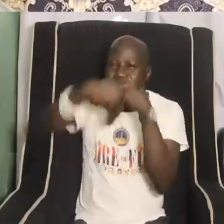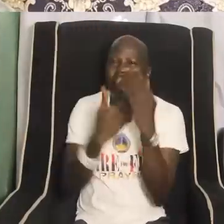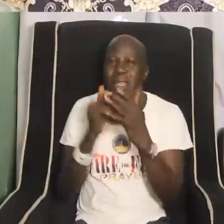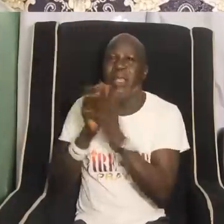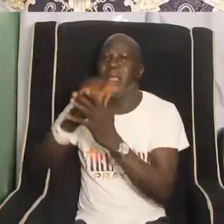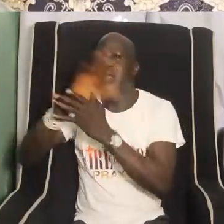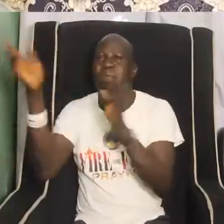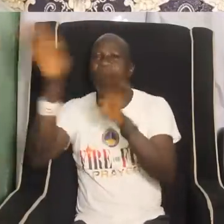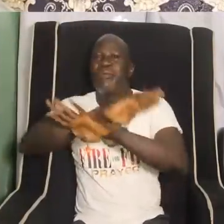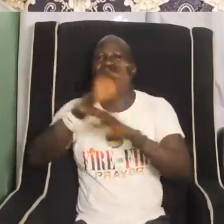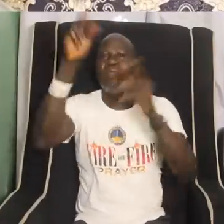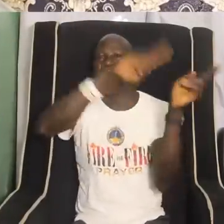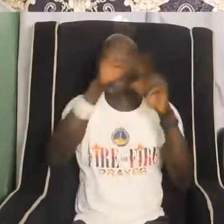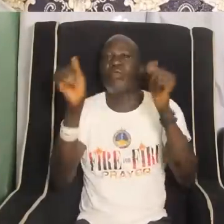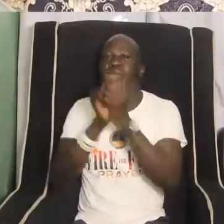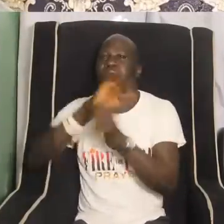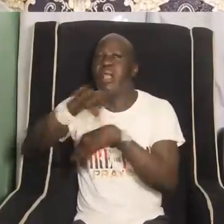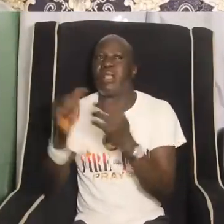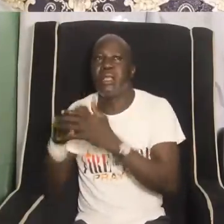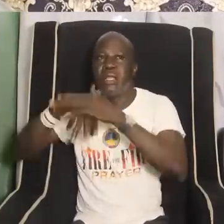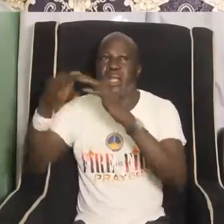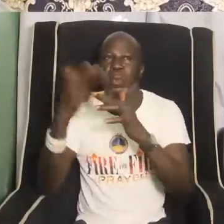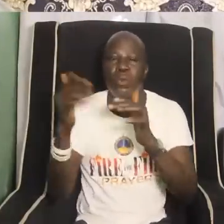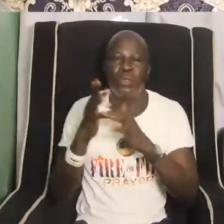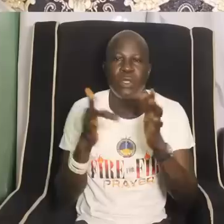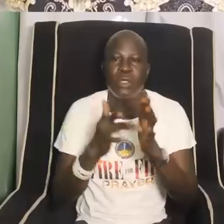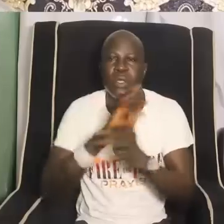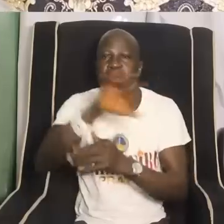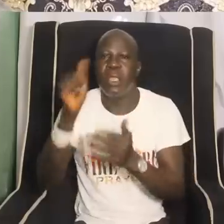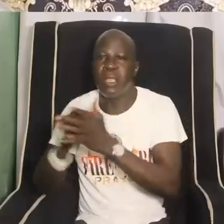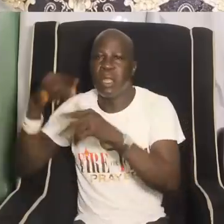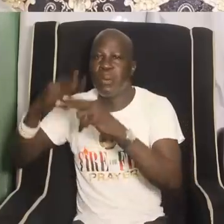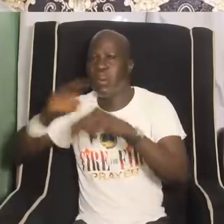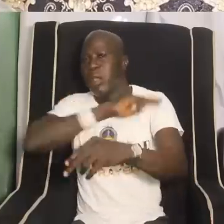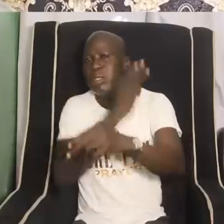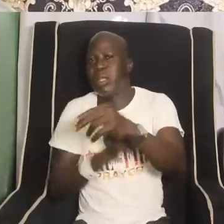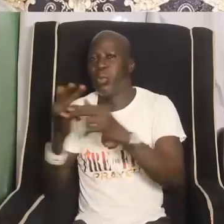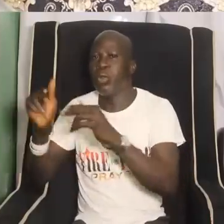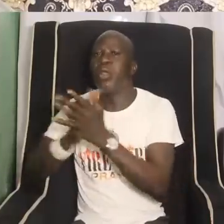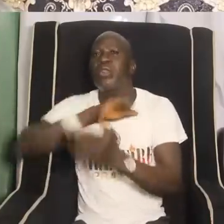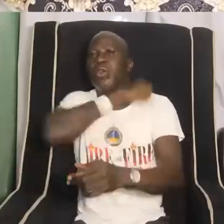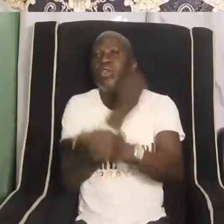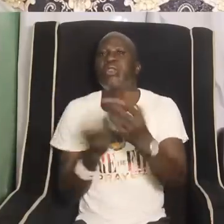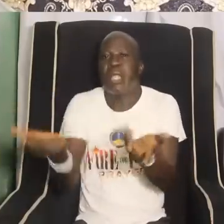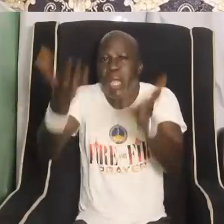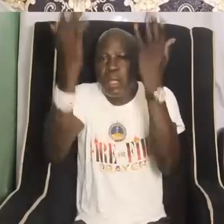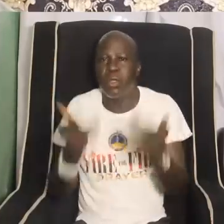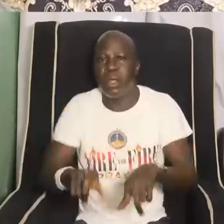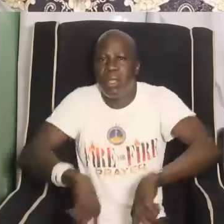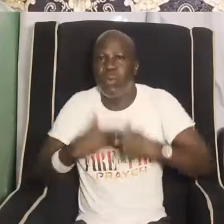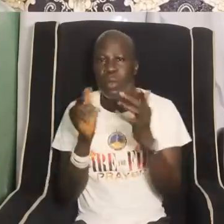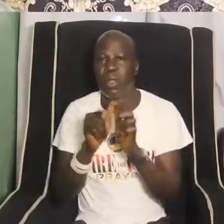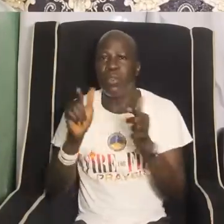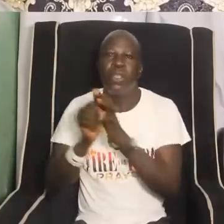Promises of glory. You will authority. Don't forget that. We will assemble at Igodo. Today.